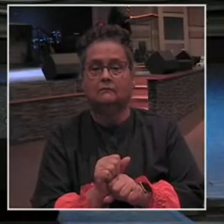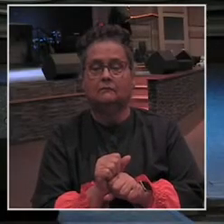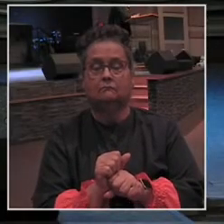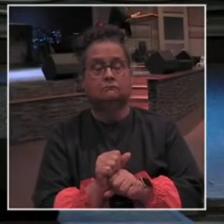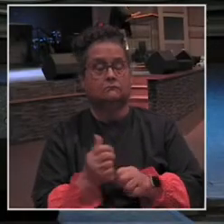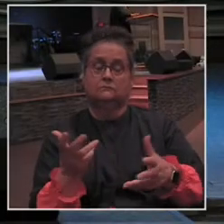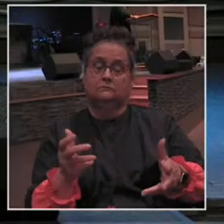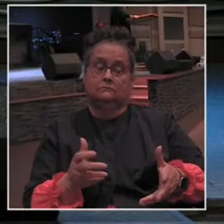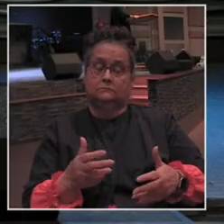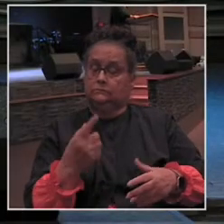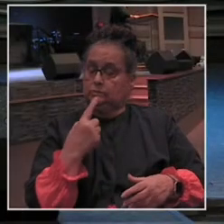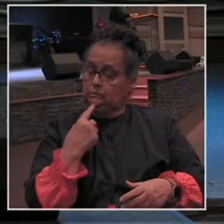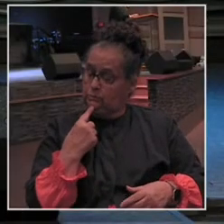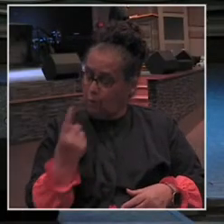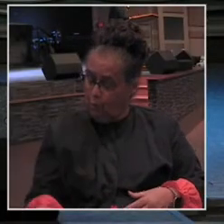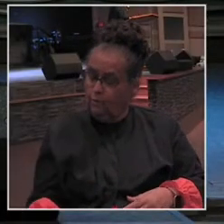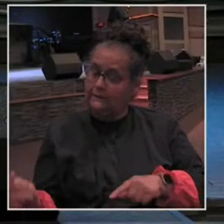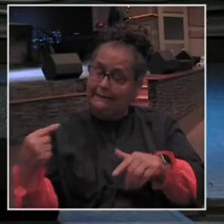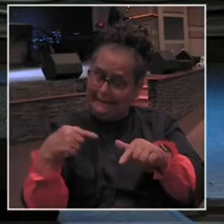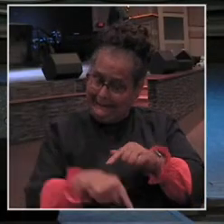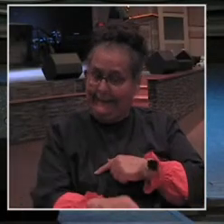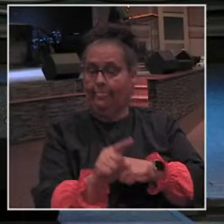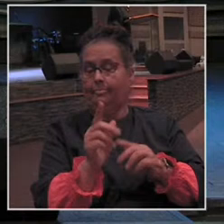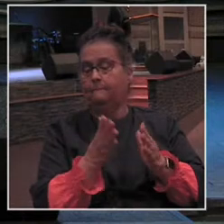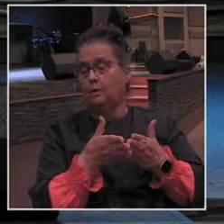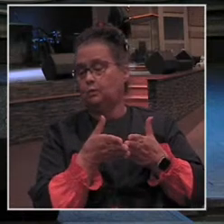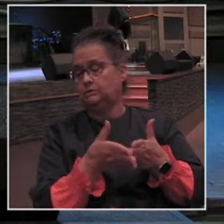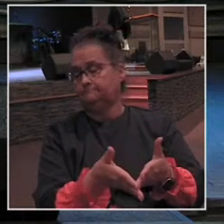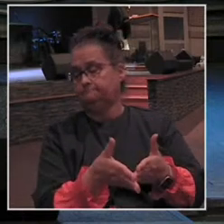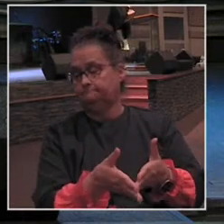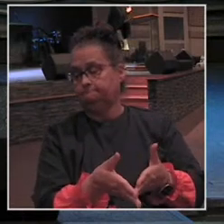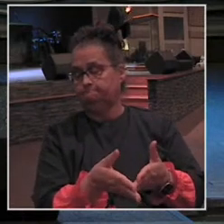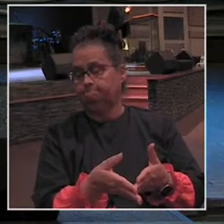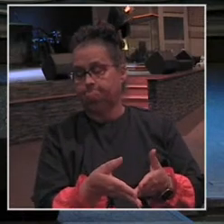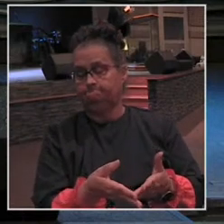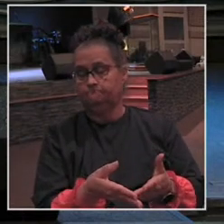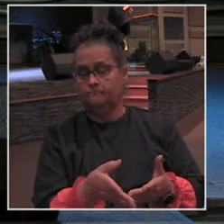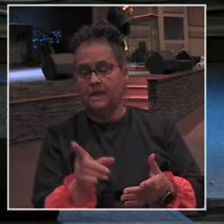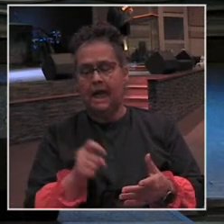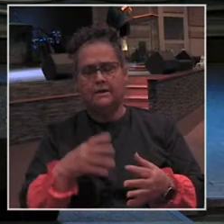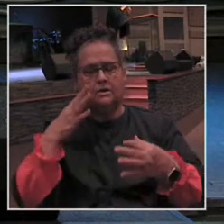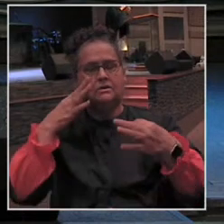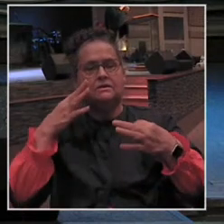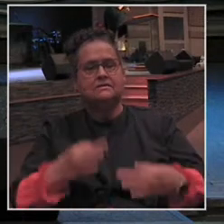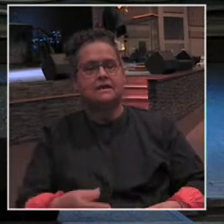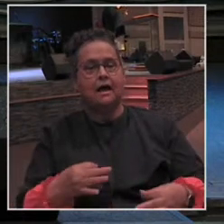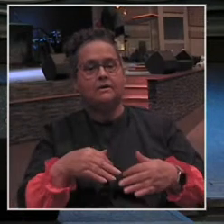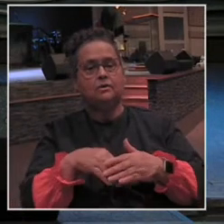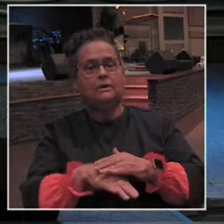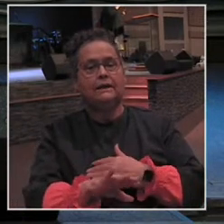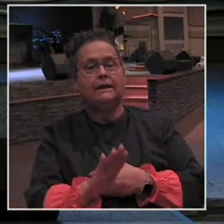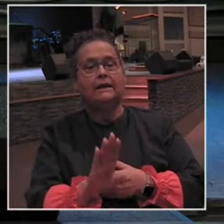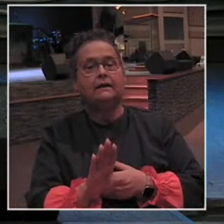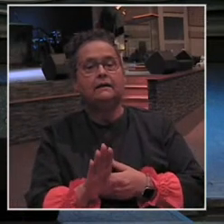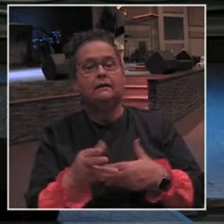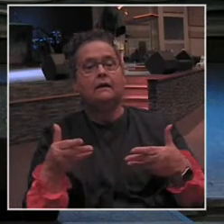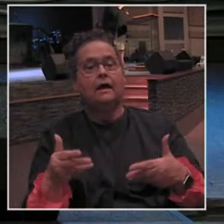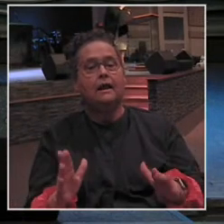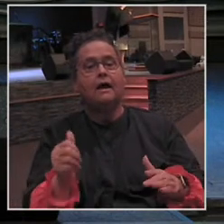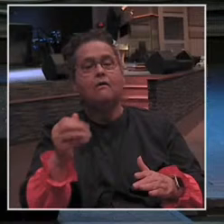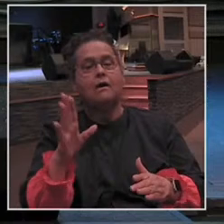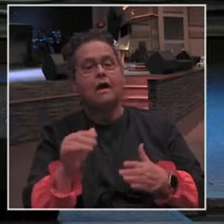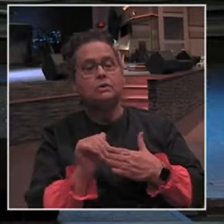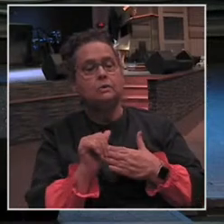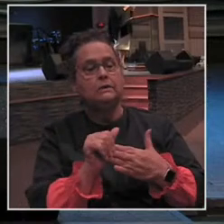Noah just was instructed to get into the boat. He had to make up in his mind to get into the boat and allow God to steer